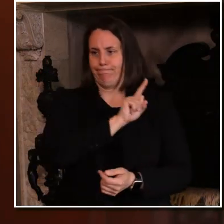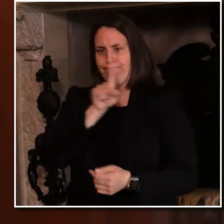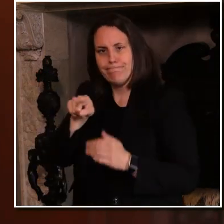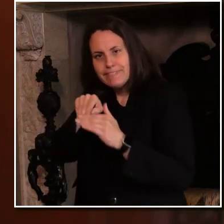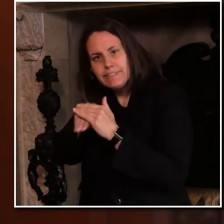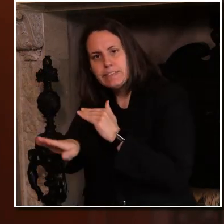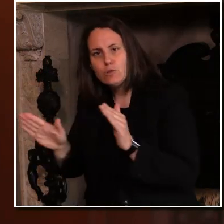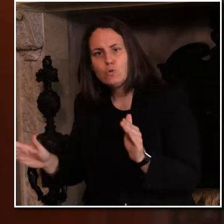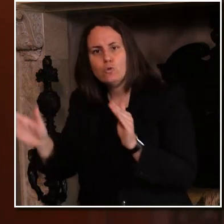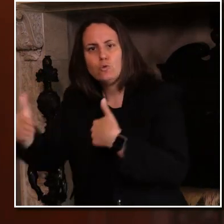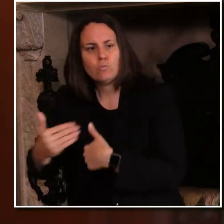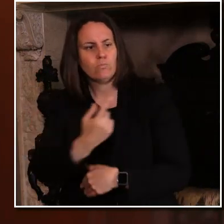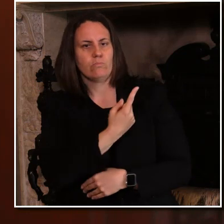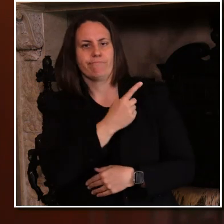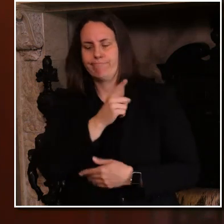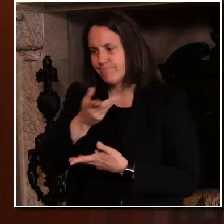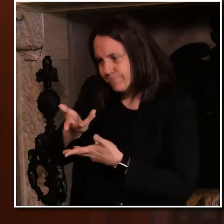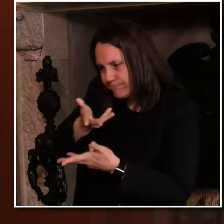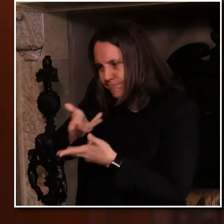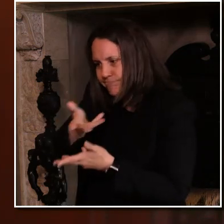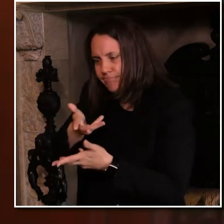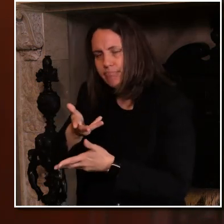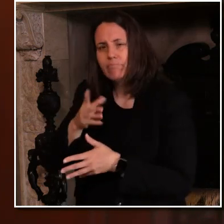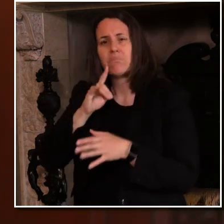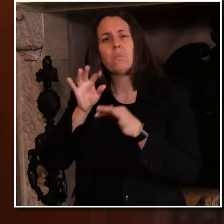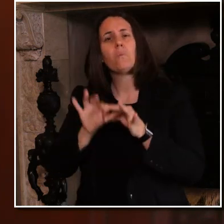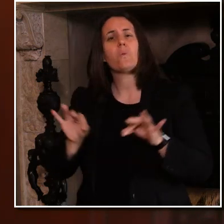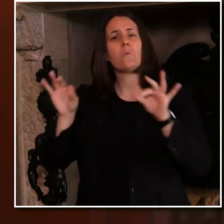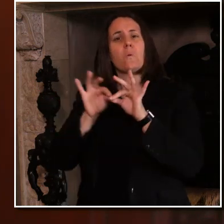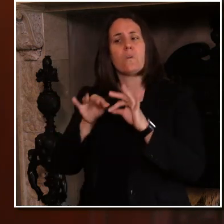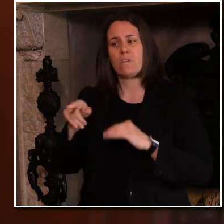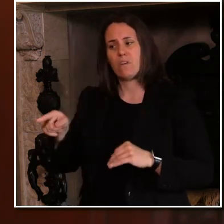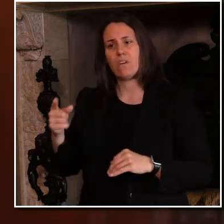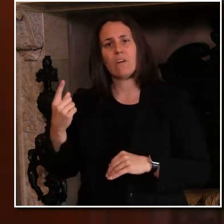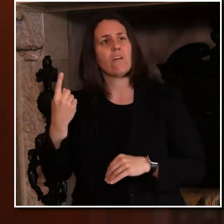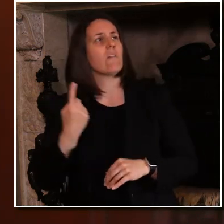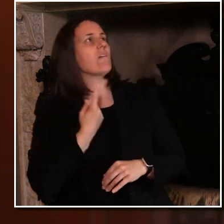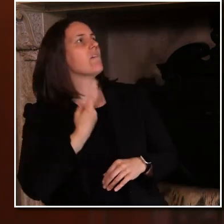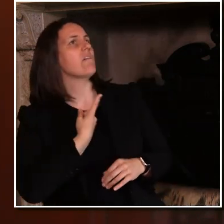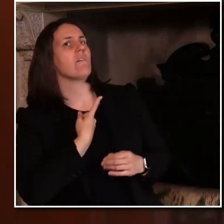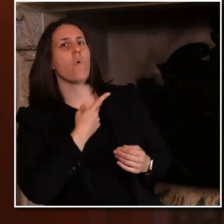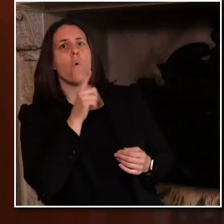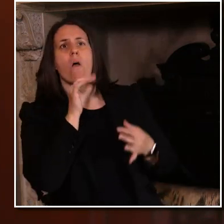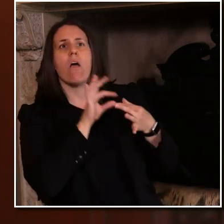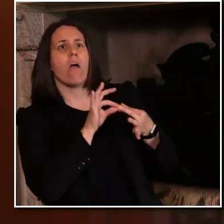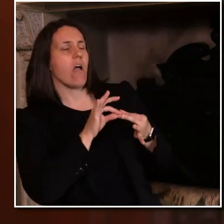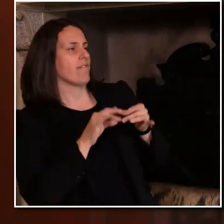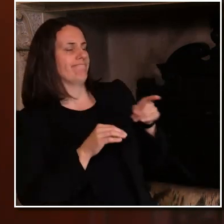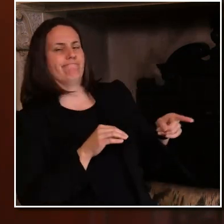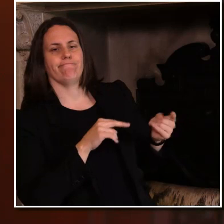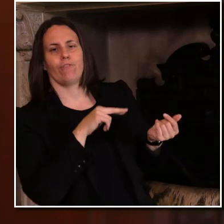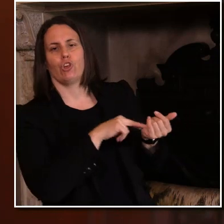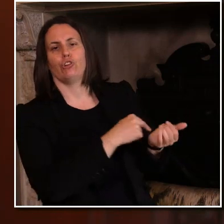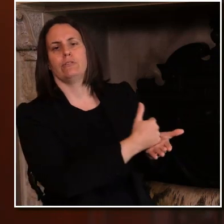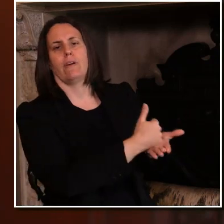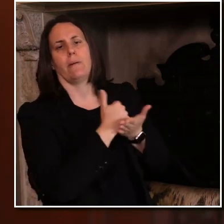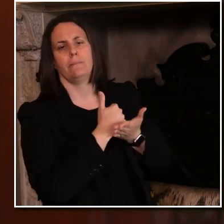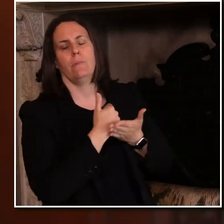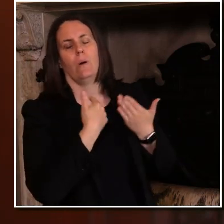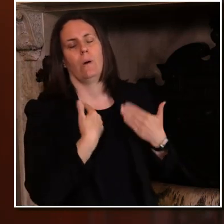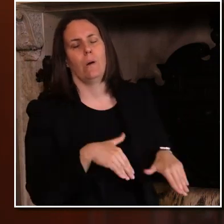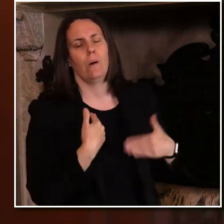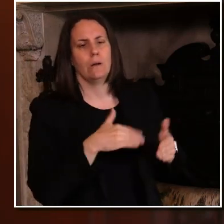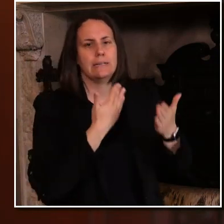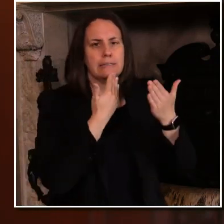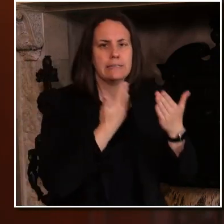for patients who are lonely, sick, and scared. Can't say enough to thank our nurses and the rest of our healthcare